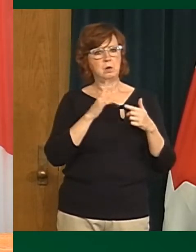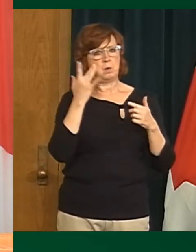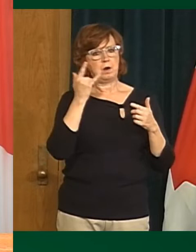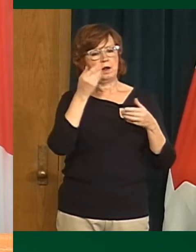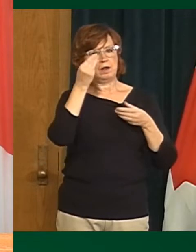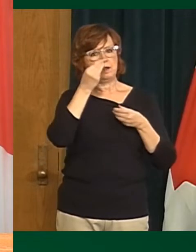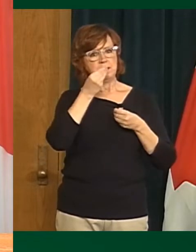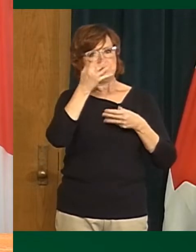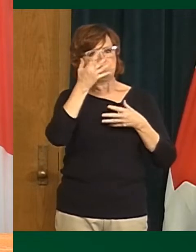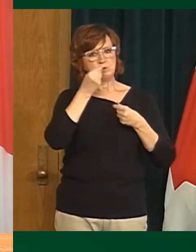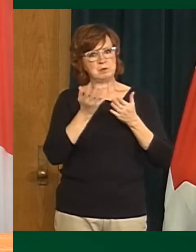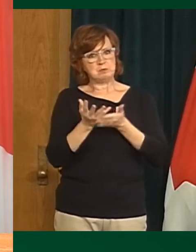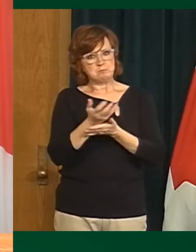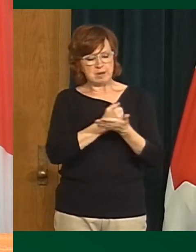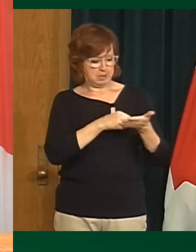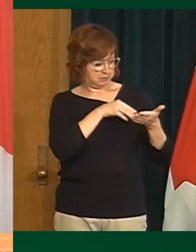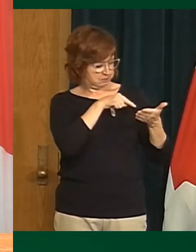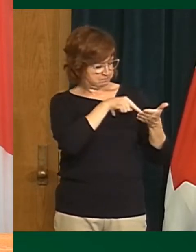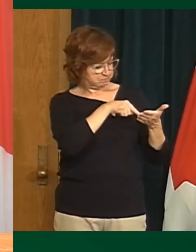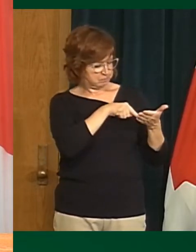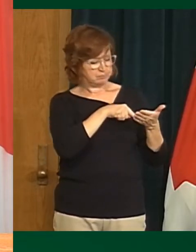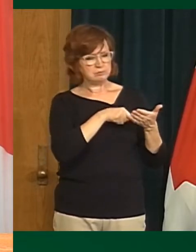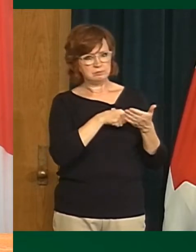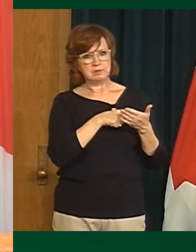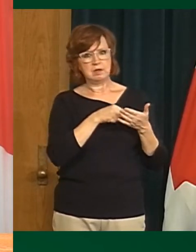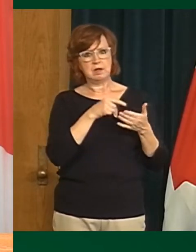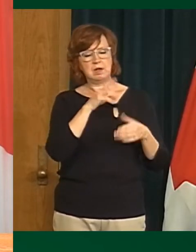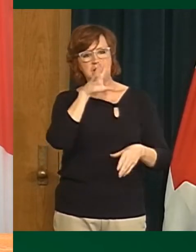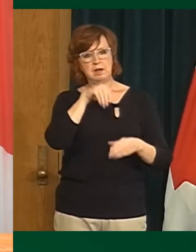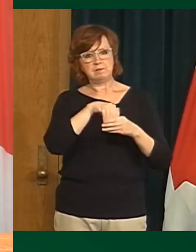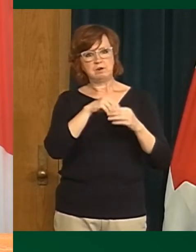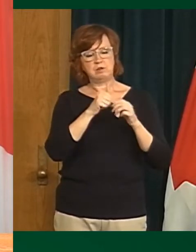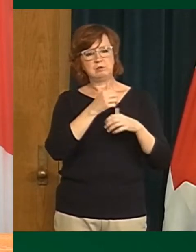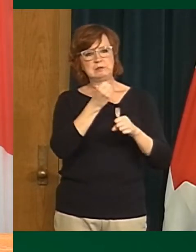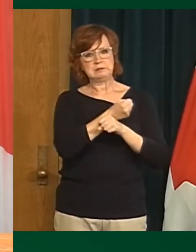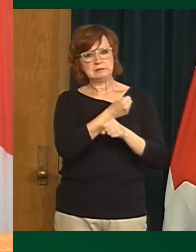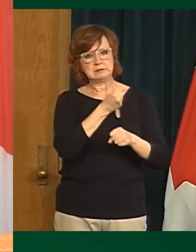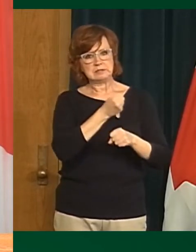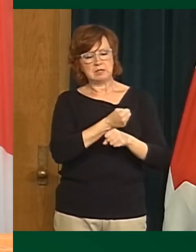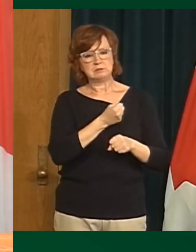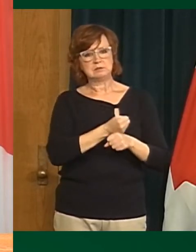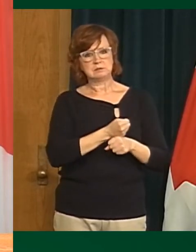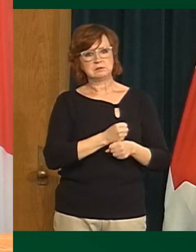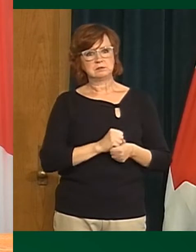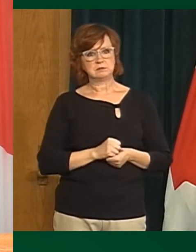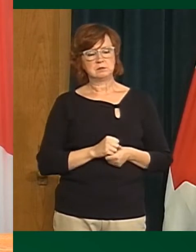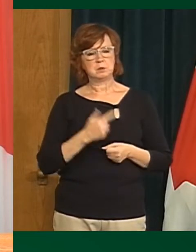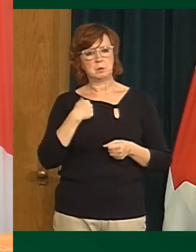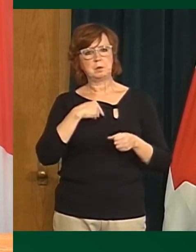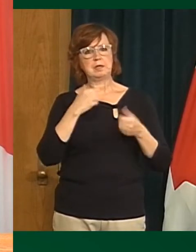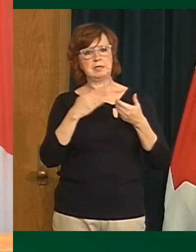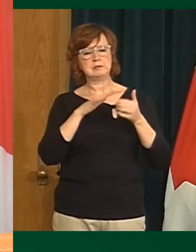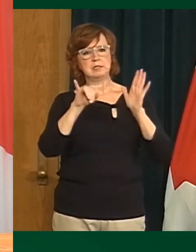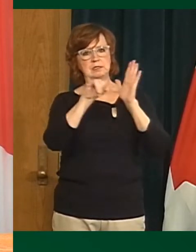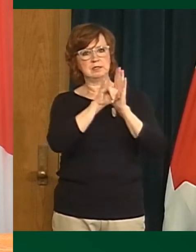those sectors where there may be transmission, and maybe even fine-tune our recommendations or